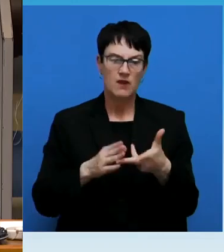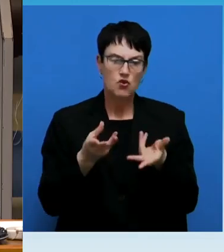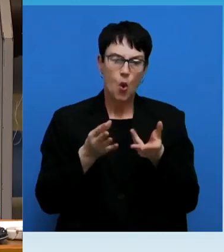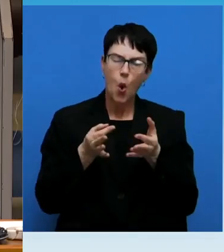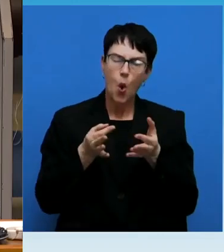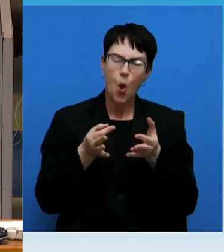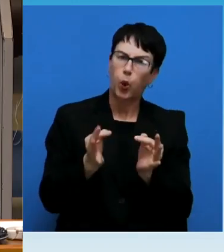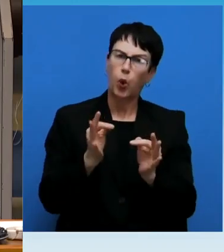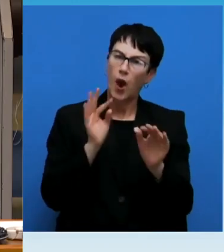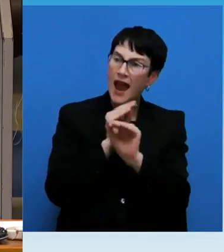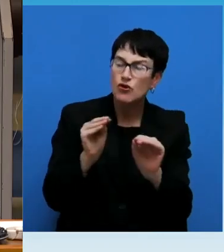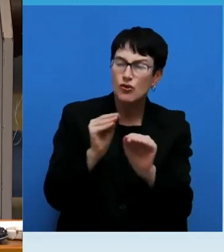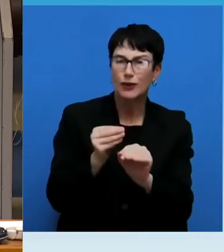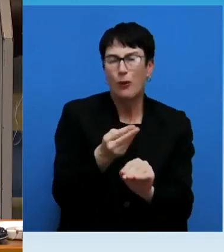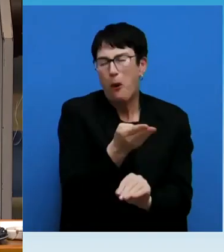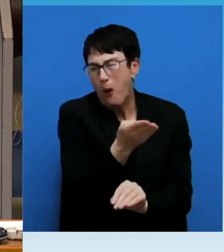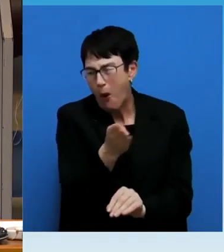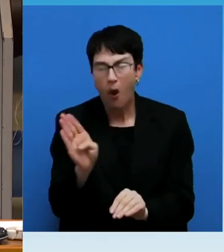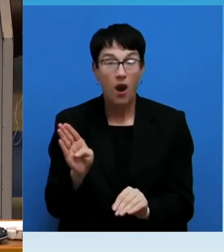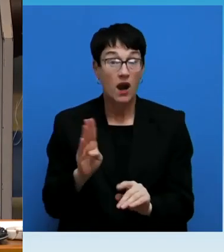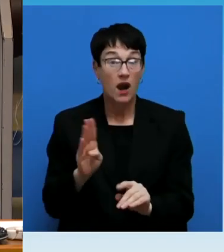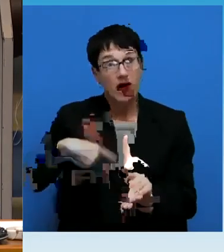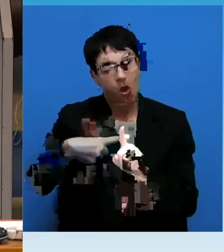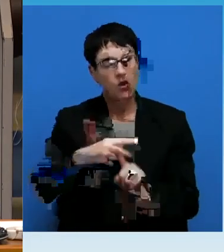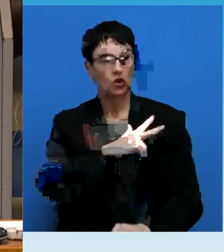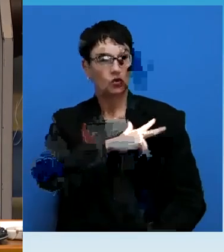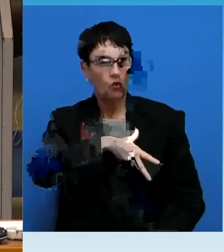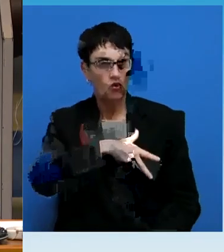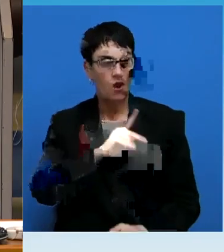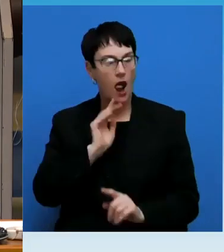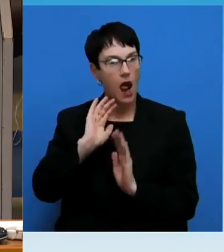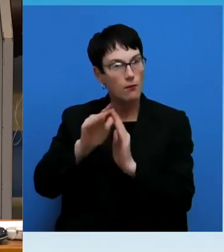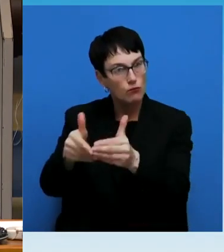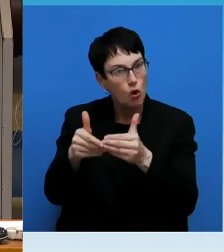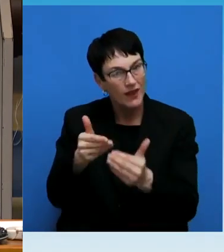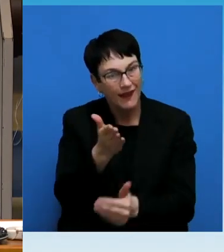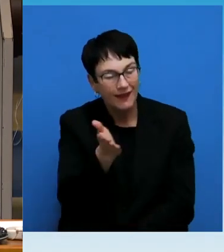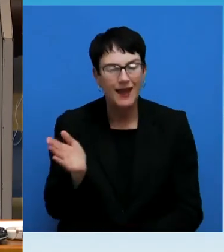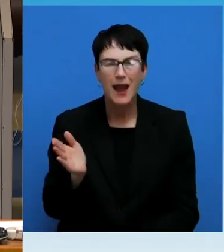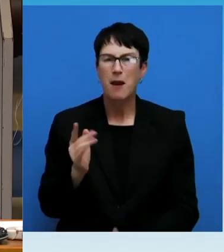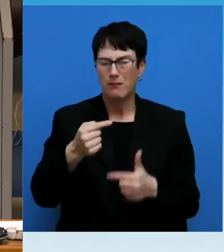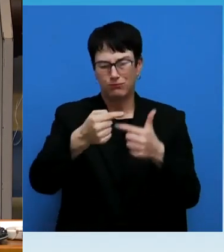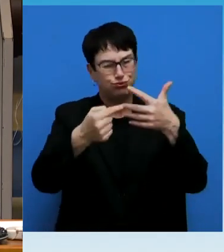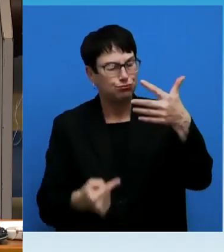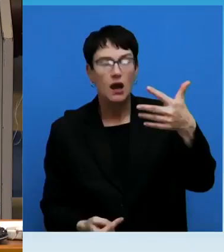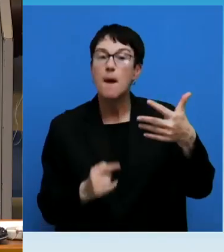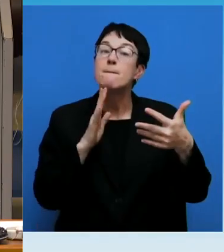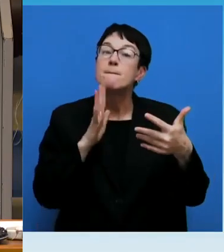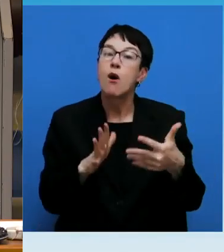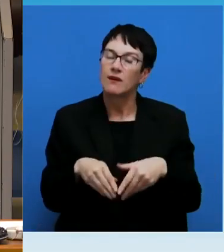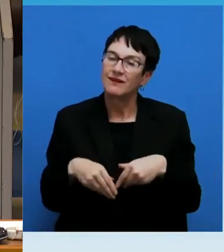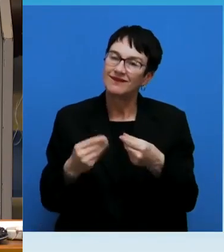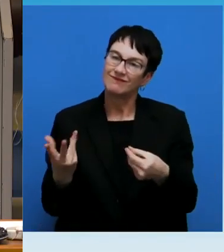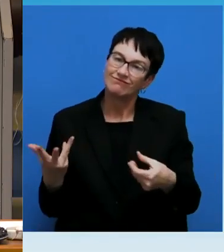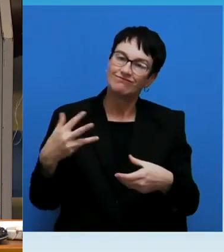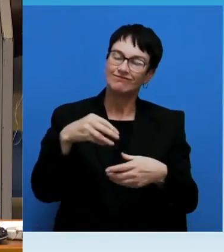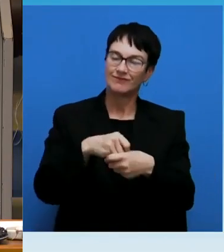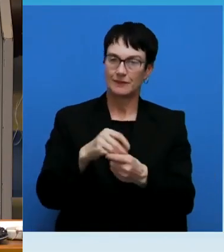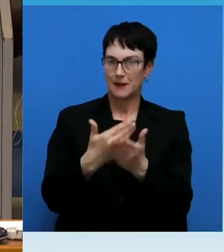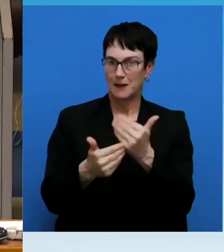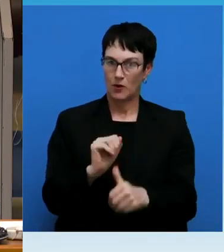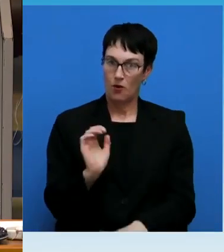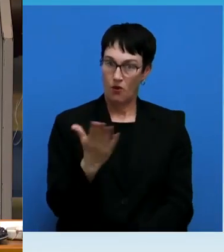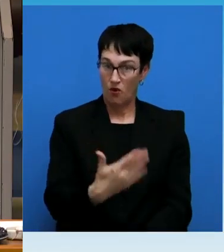protection. As we confront climate change, biodiversity loss and pollution, persons with disabilities must be part